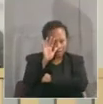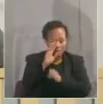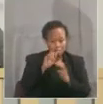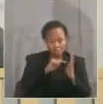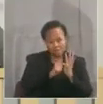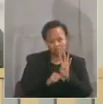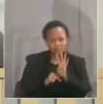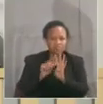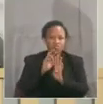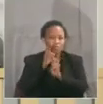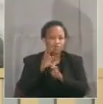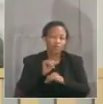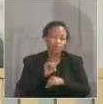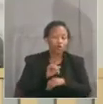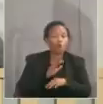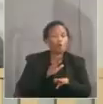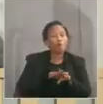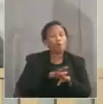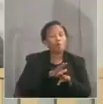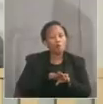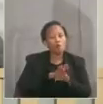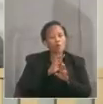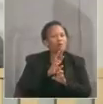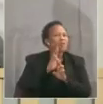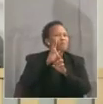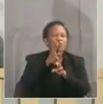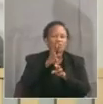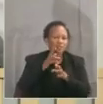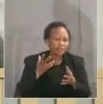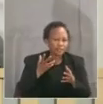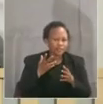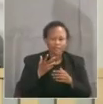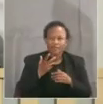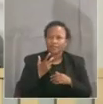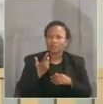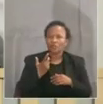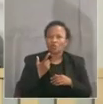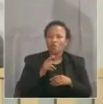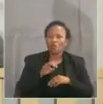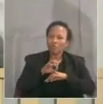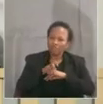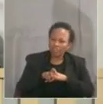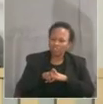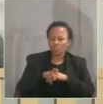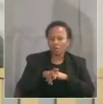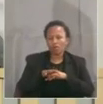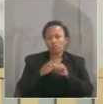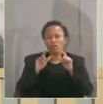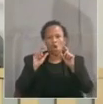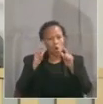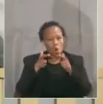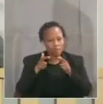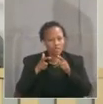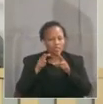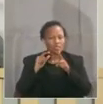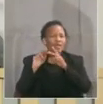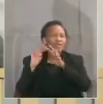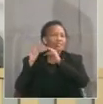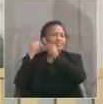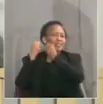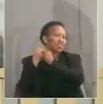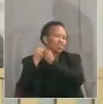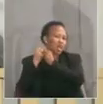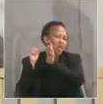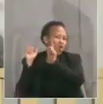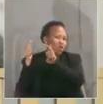The further reporting, it's not only about like to the provincial steering committee as well as the national steering